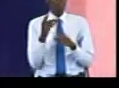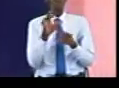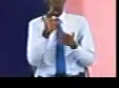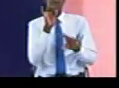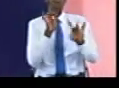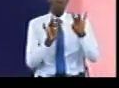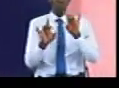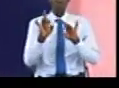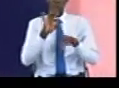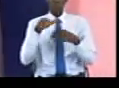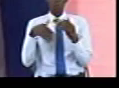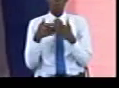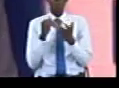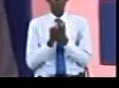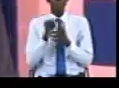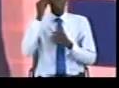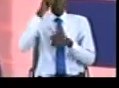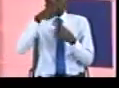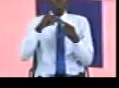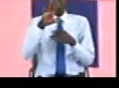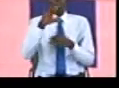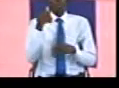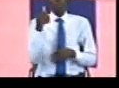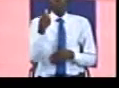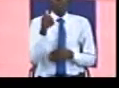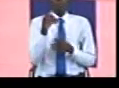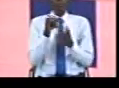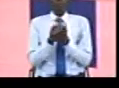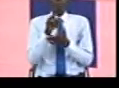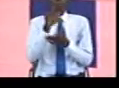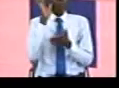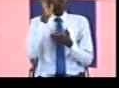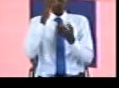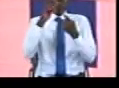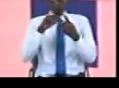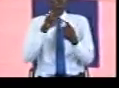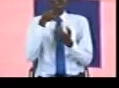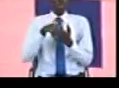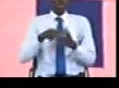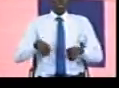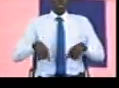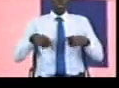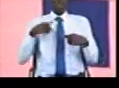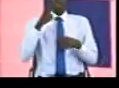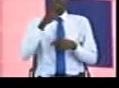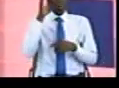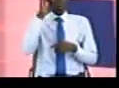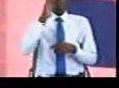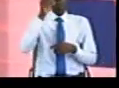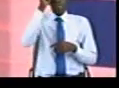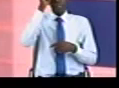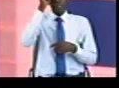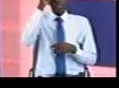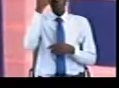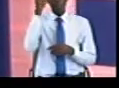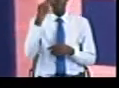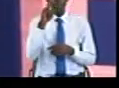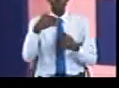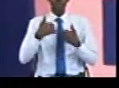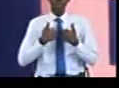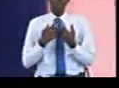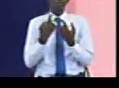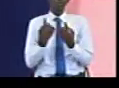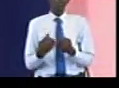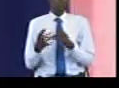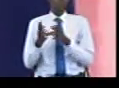Think about yourself, that you have come to this life. And you understand why you have come. Jesus